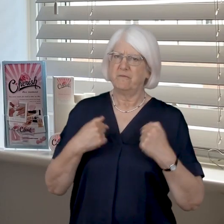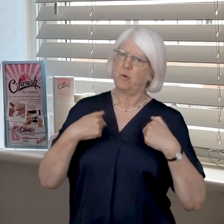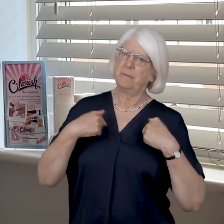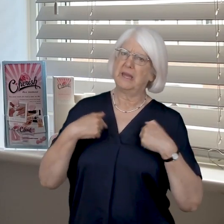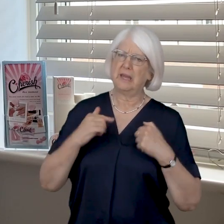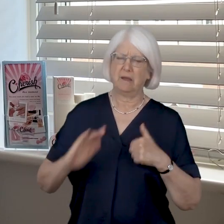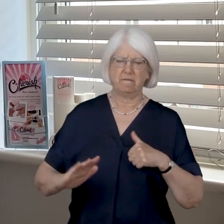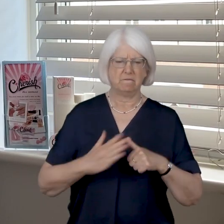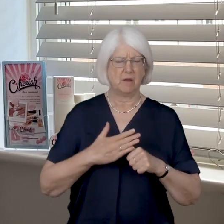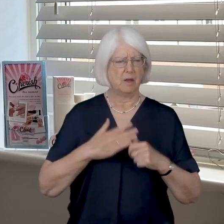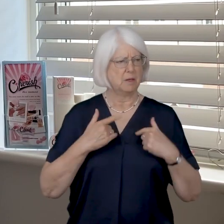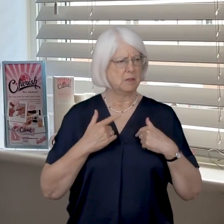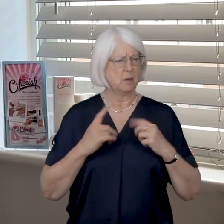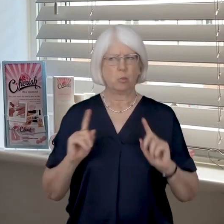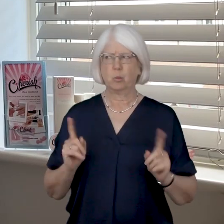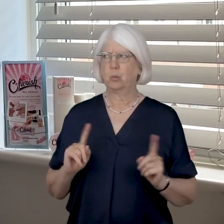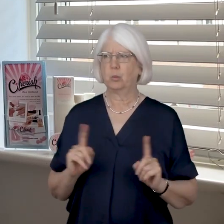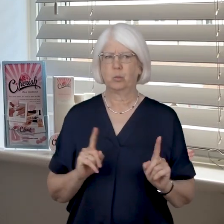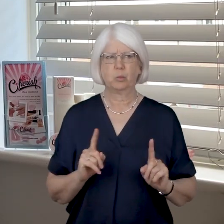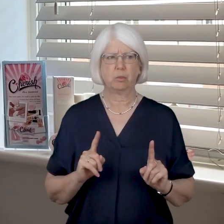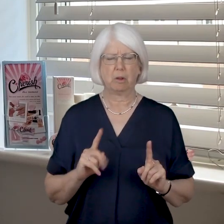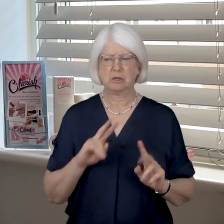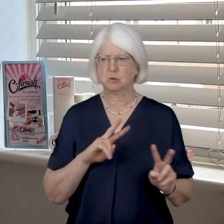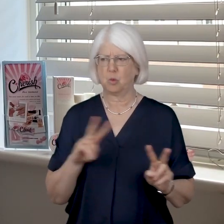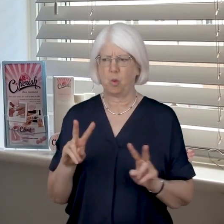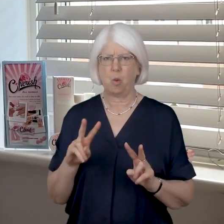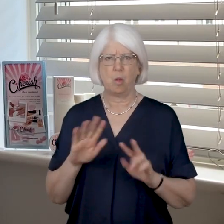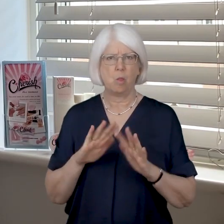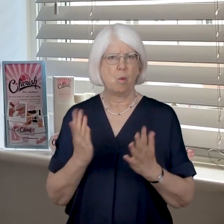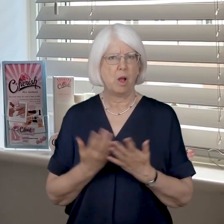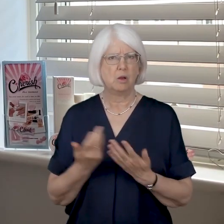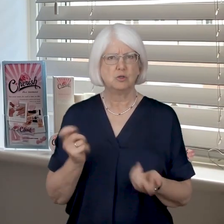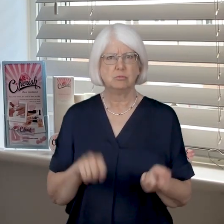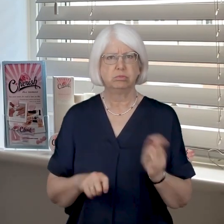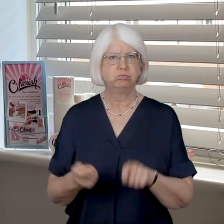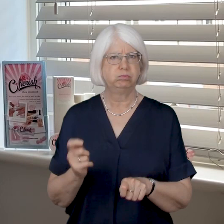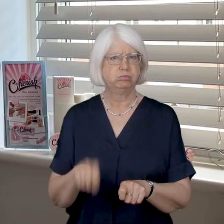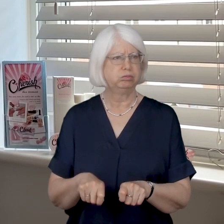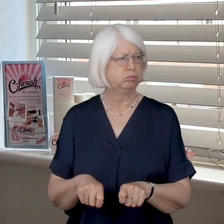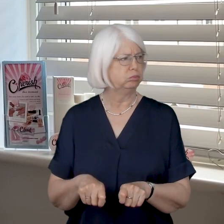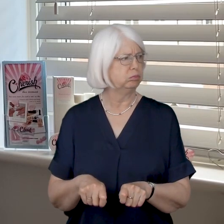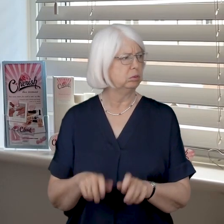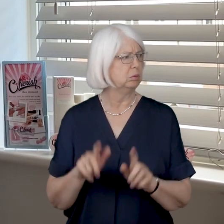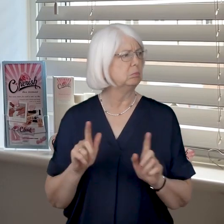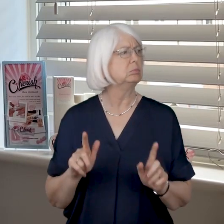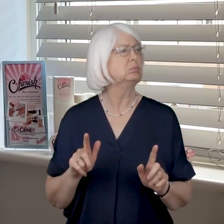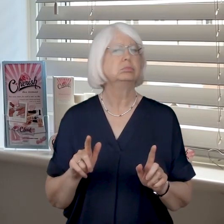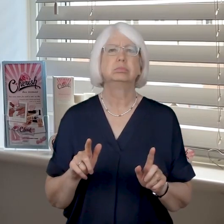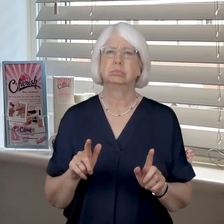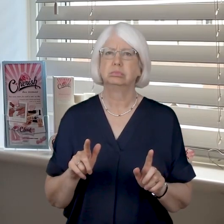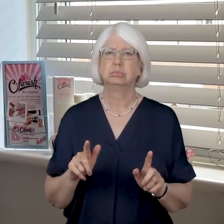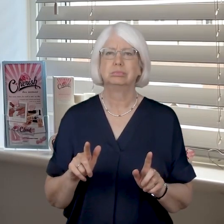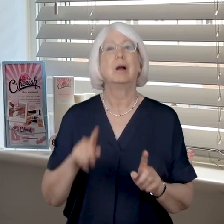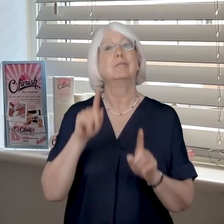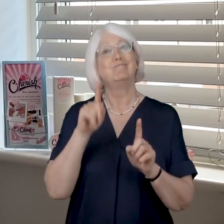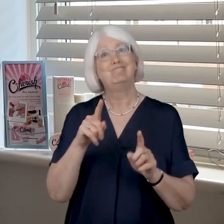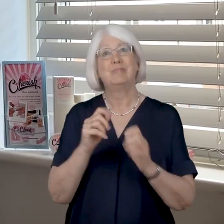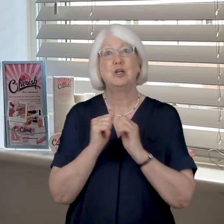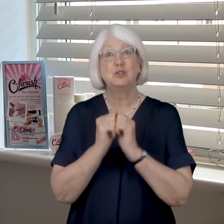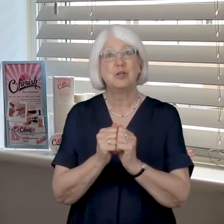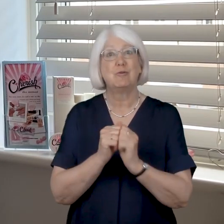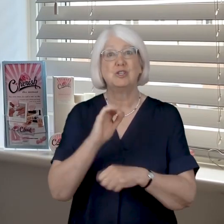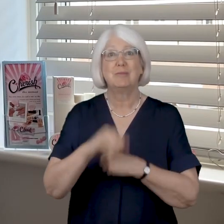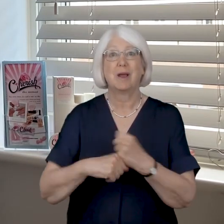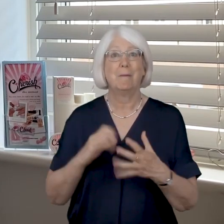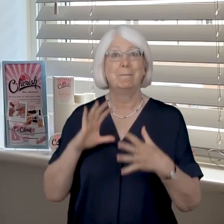down, I embraced the digital age and moved Cherish online. This has opened up